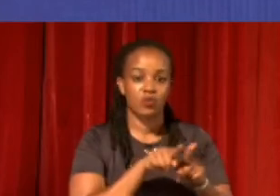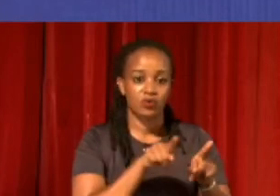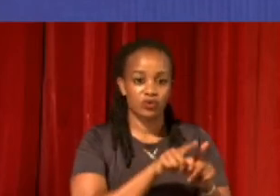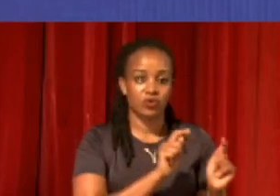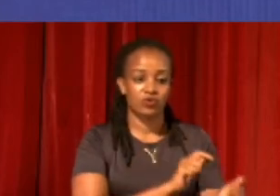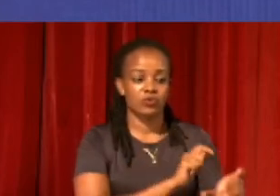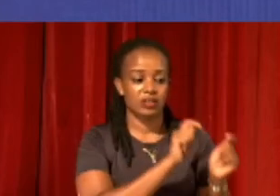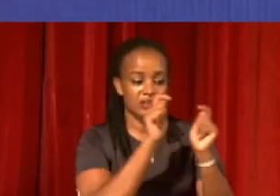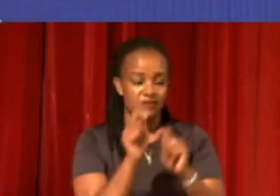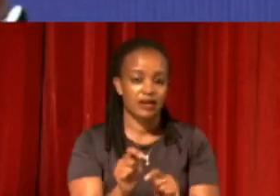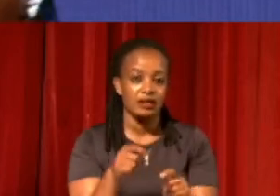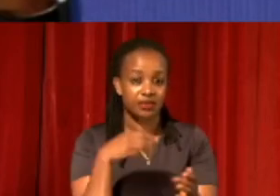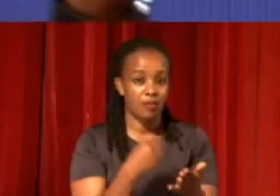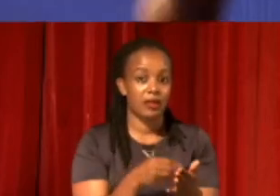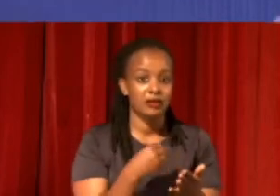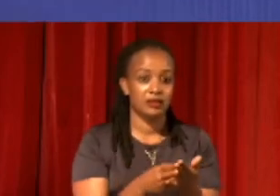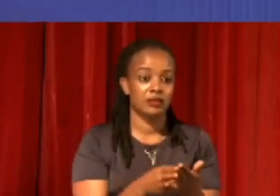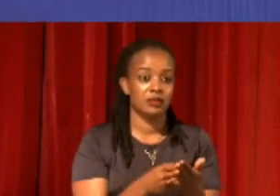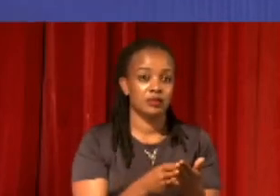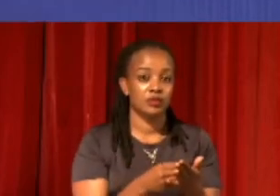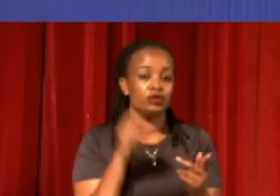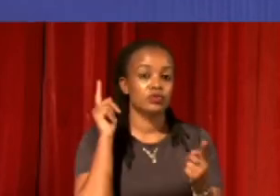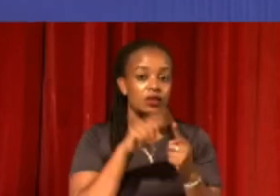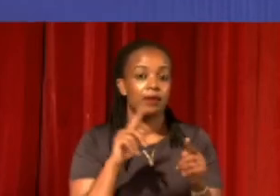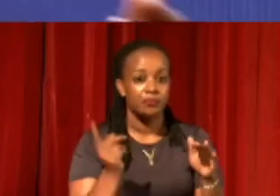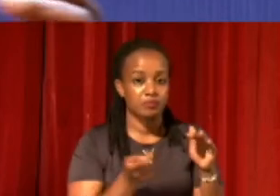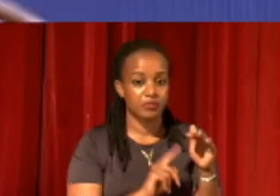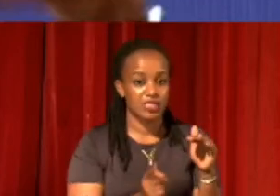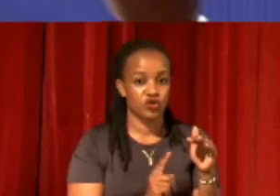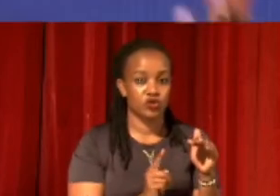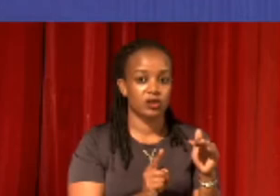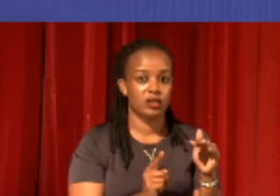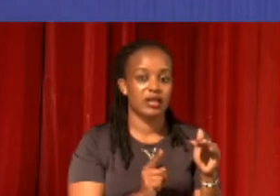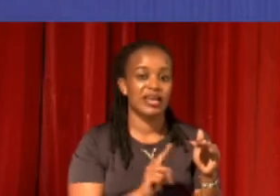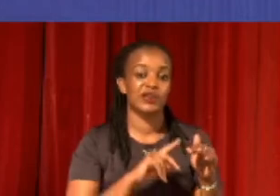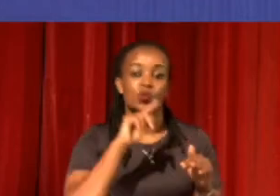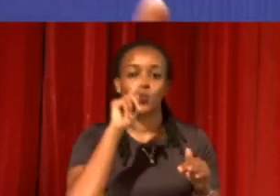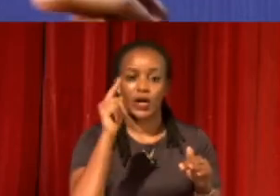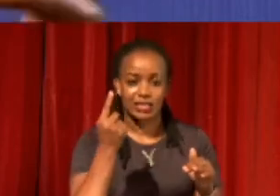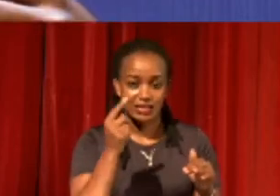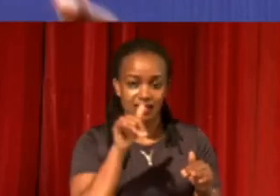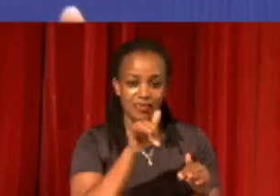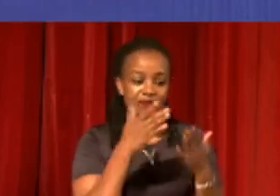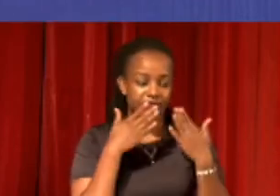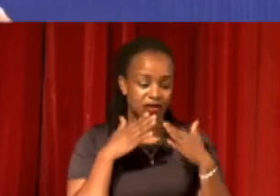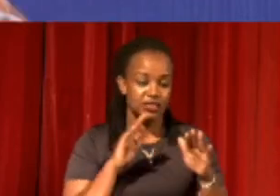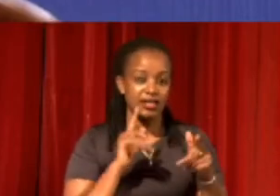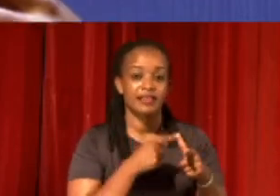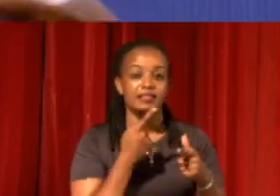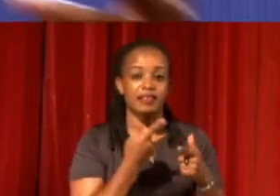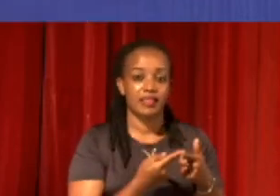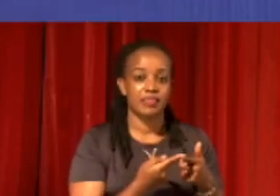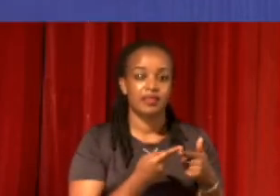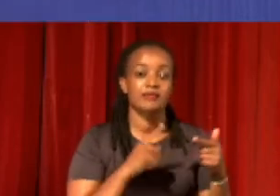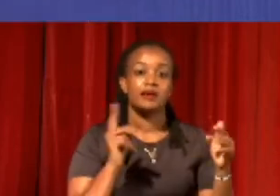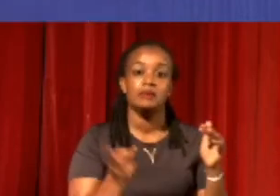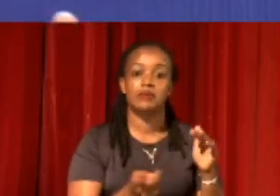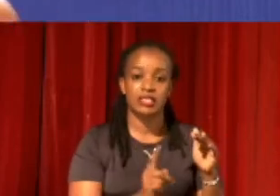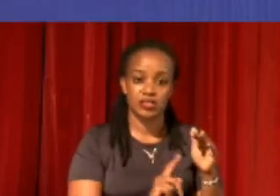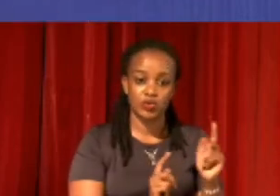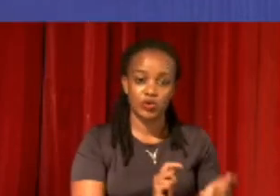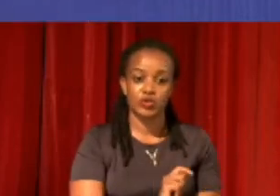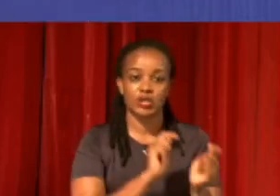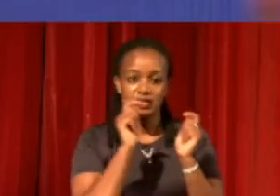the fund to the ministry. Okay. All right. So when that is done, then the ministry will transfer the monies to